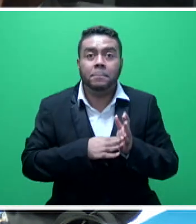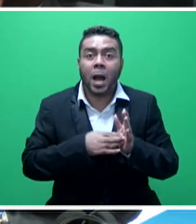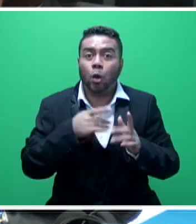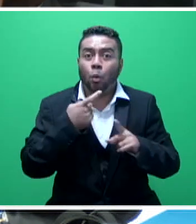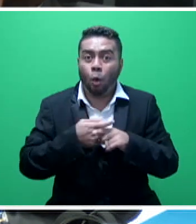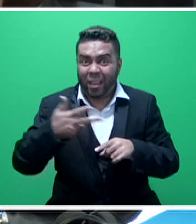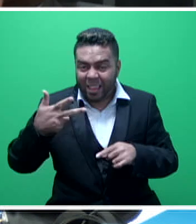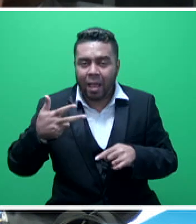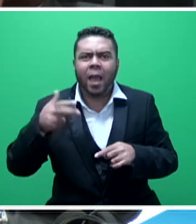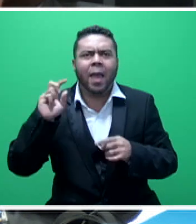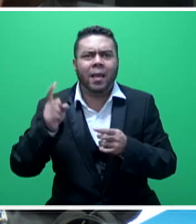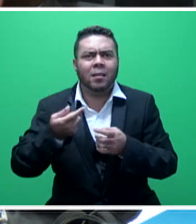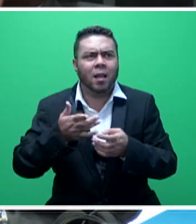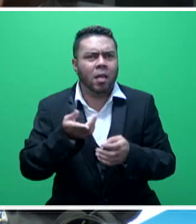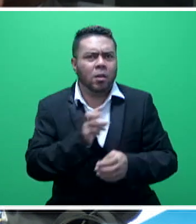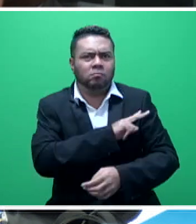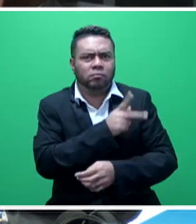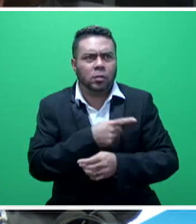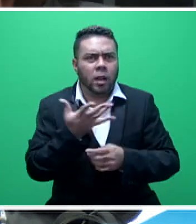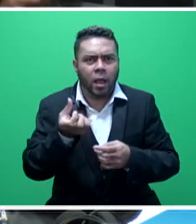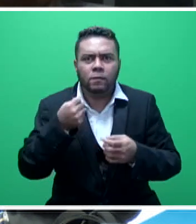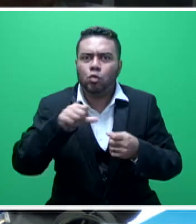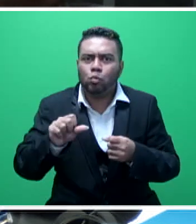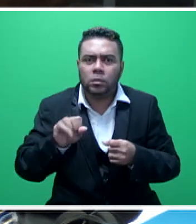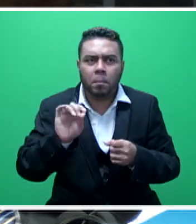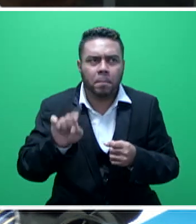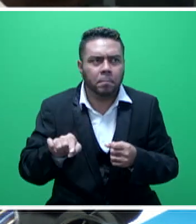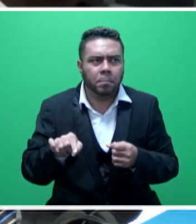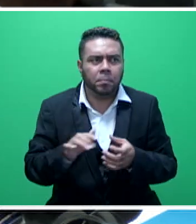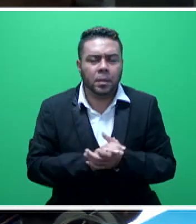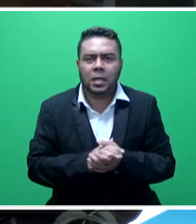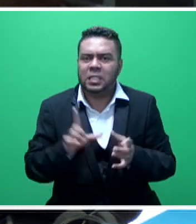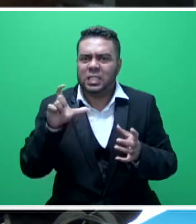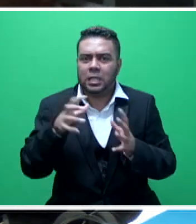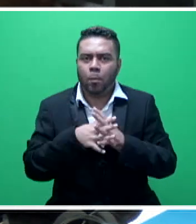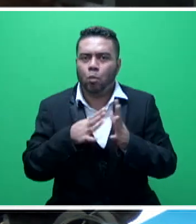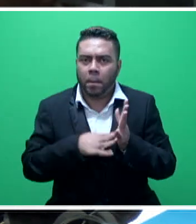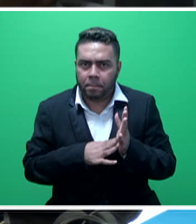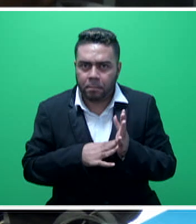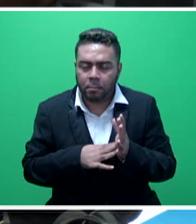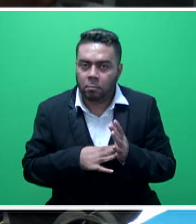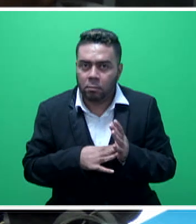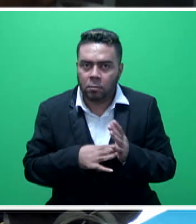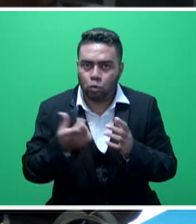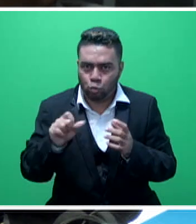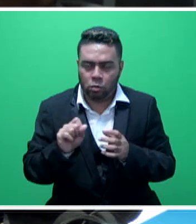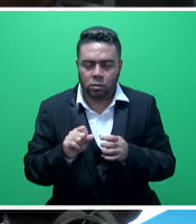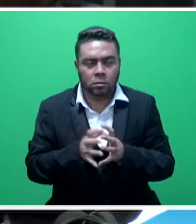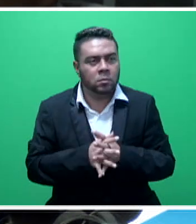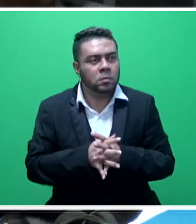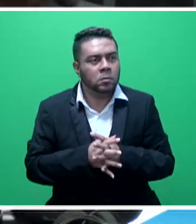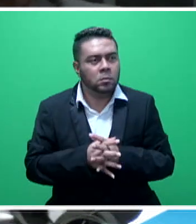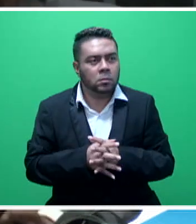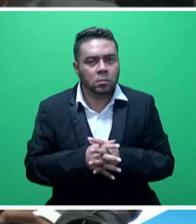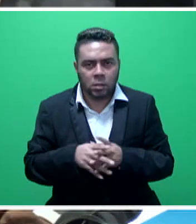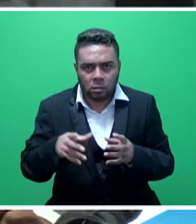units are now being run by the obstetrics and gynecology department at CWM. We also intending to set up